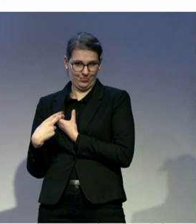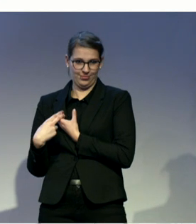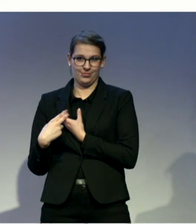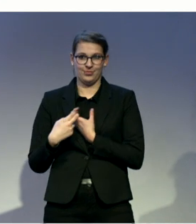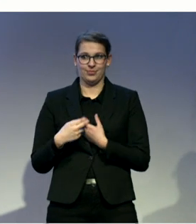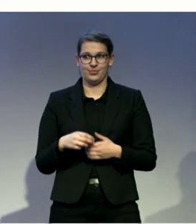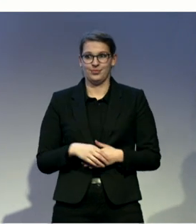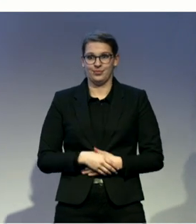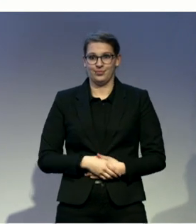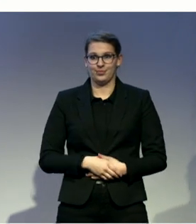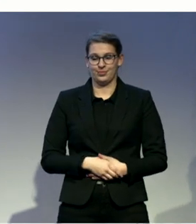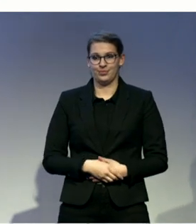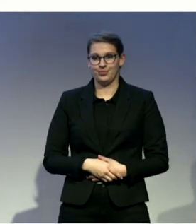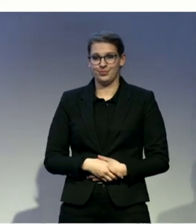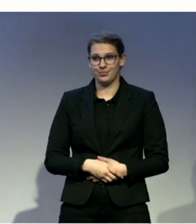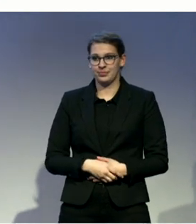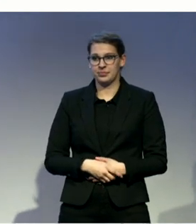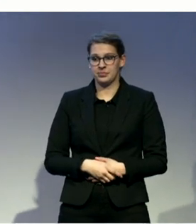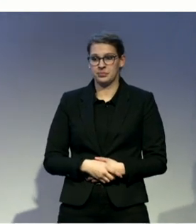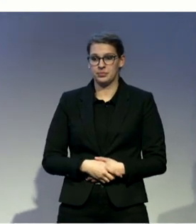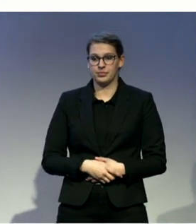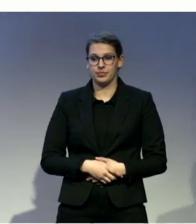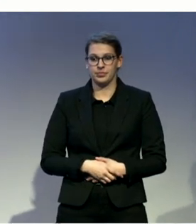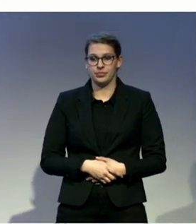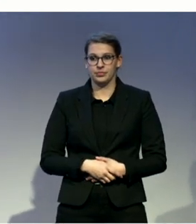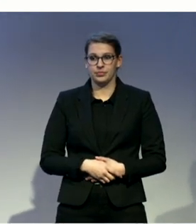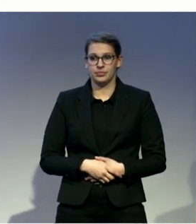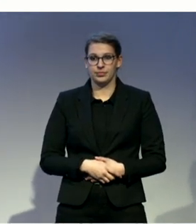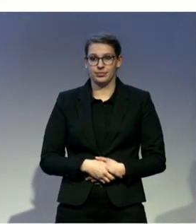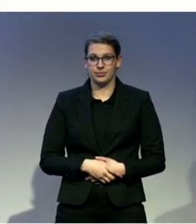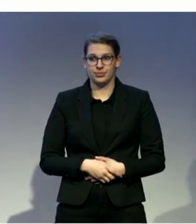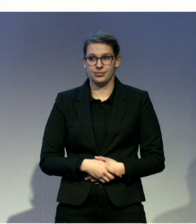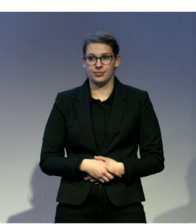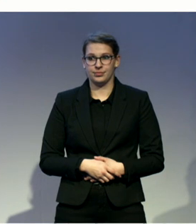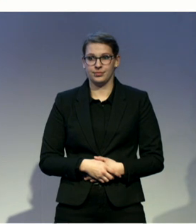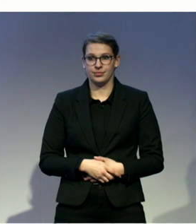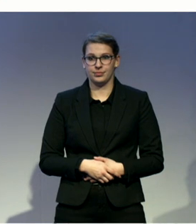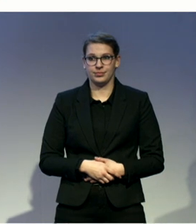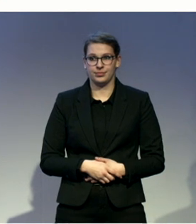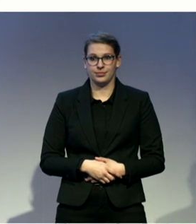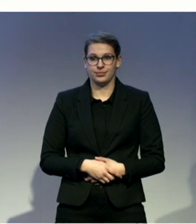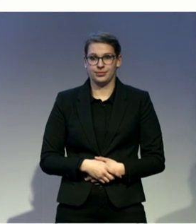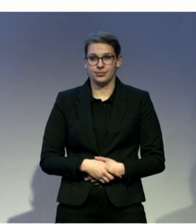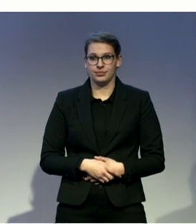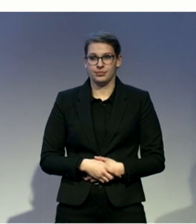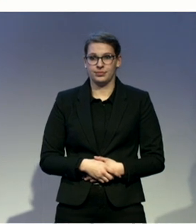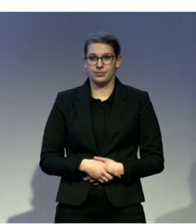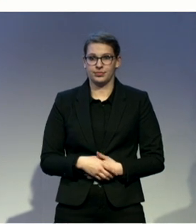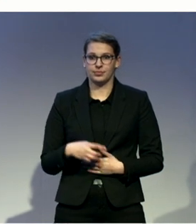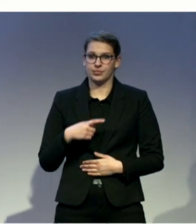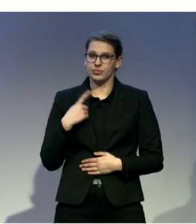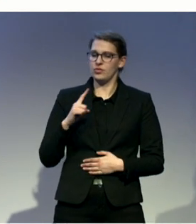və təşkilatların əlillik problemlərinə diqqətini yönəltməkdir. The main goal